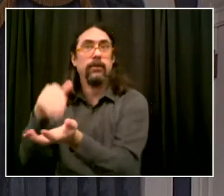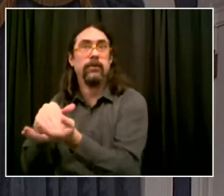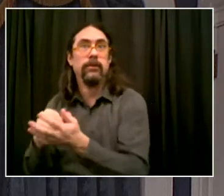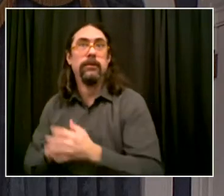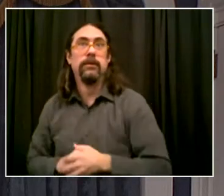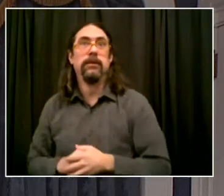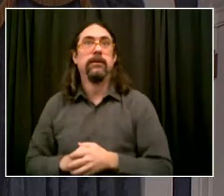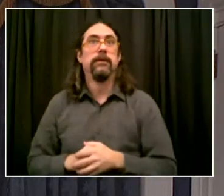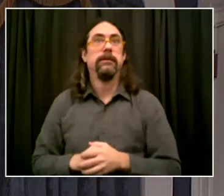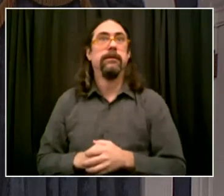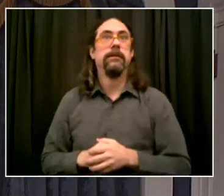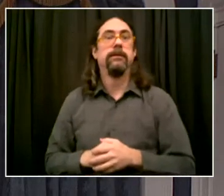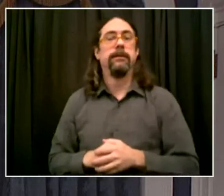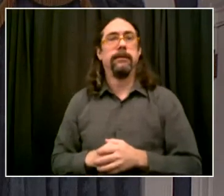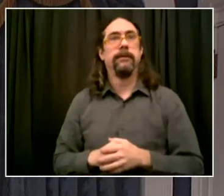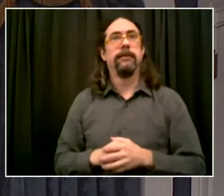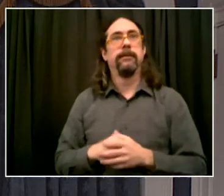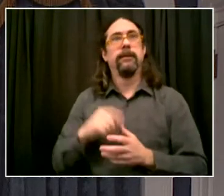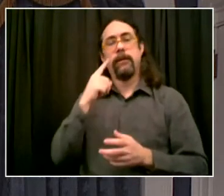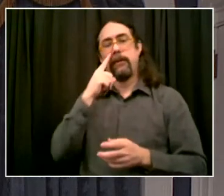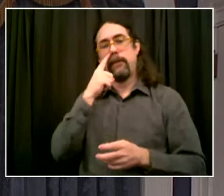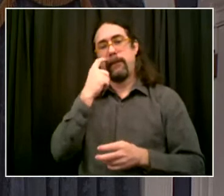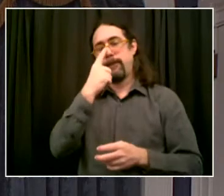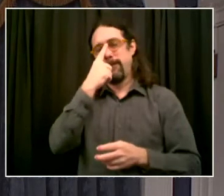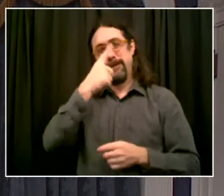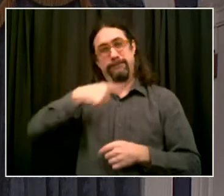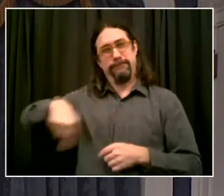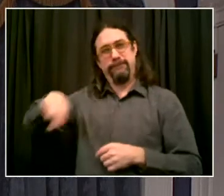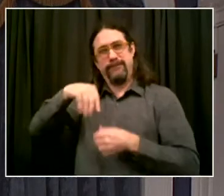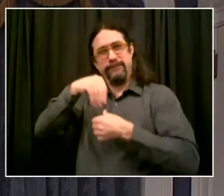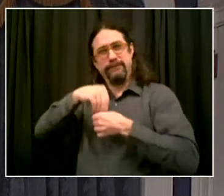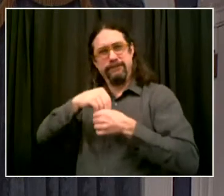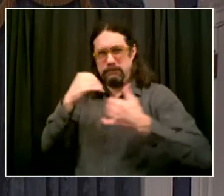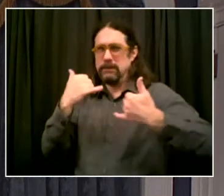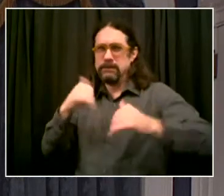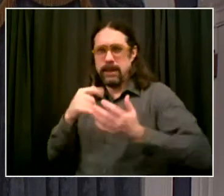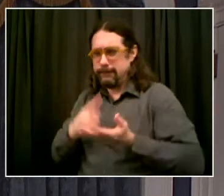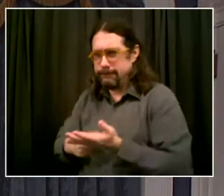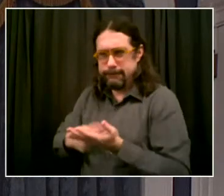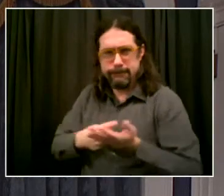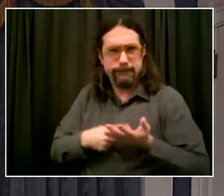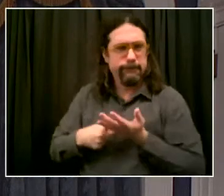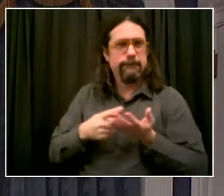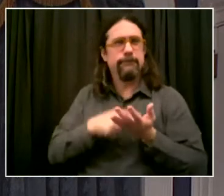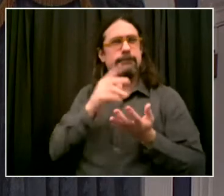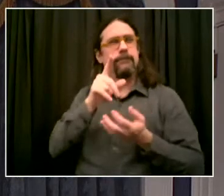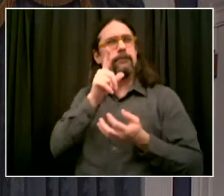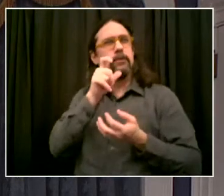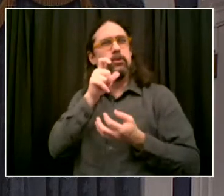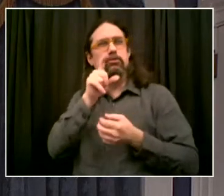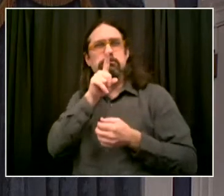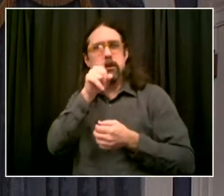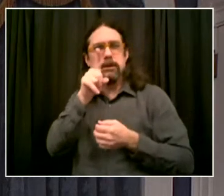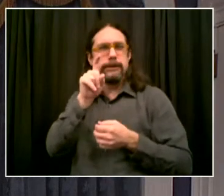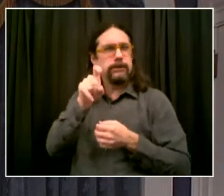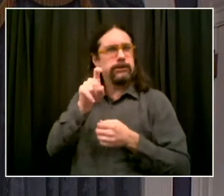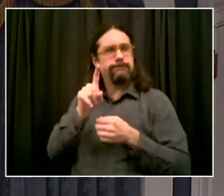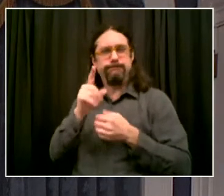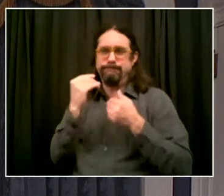Go ahead. And Mr. Mayor, I don't know if Dr. Varma, that meant a yes or no for